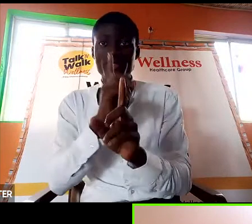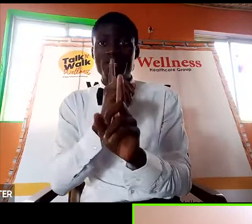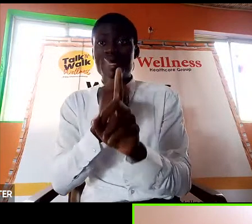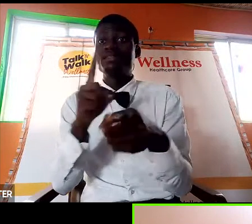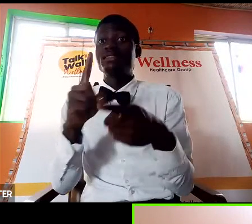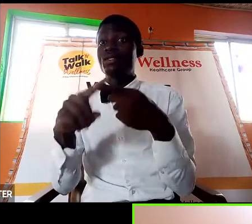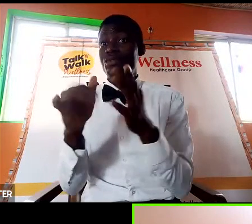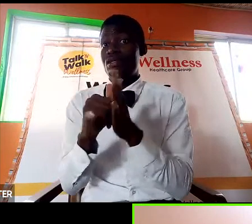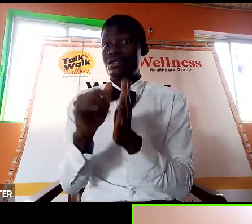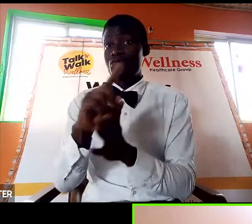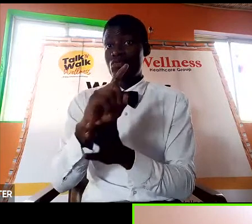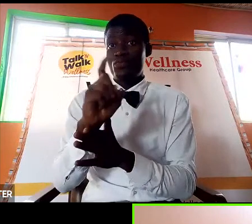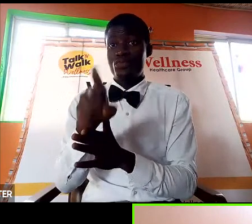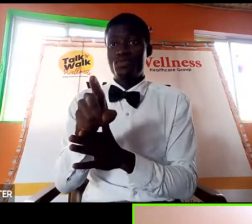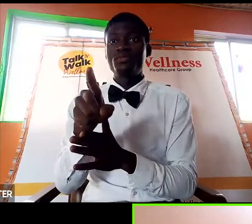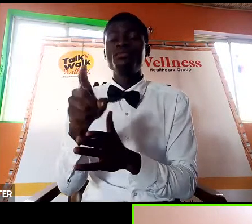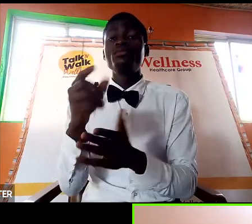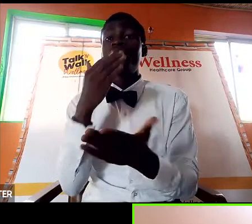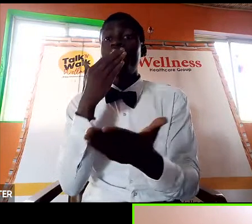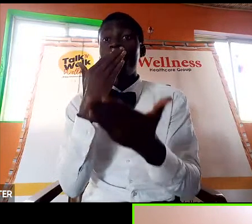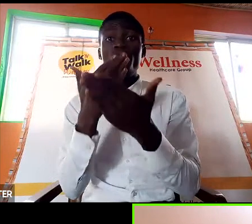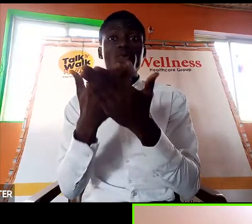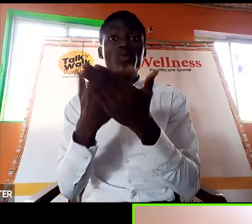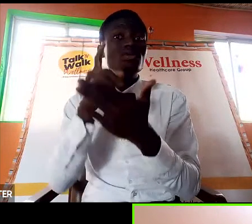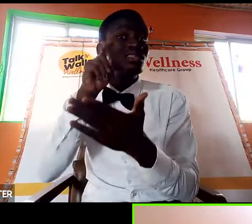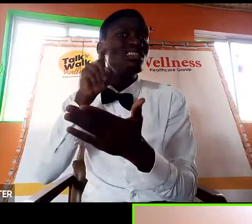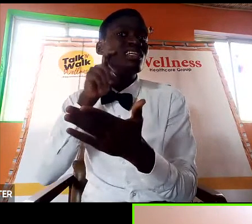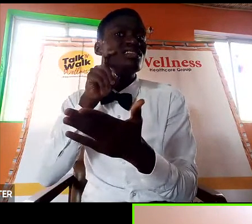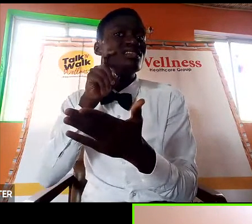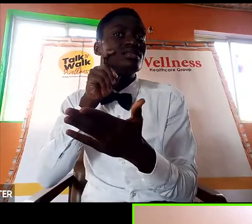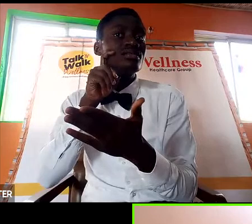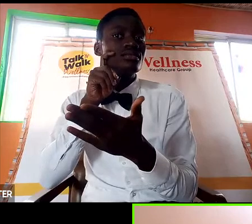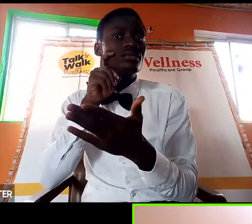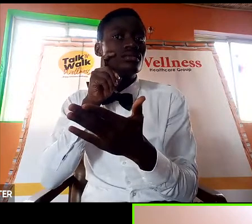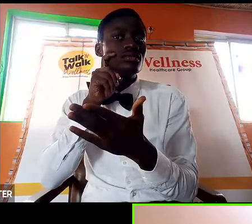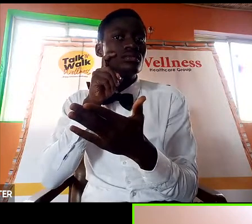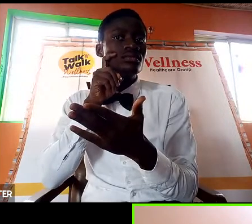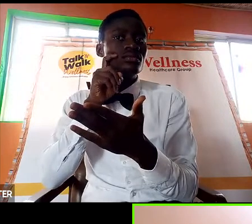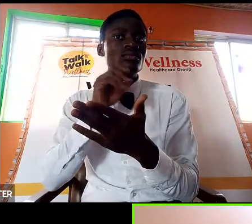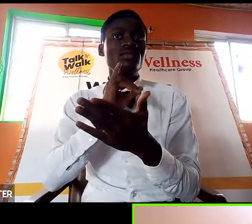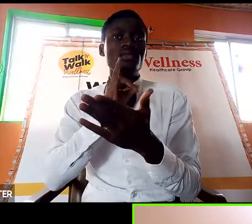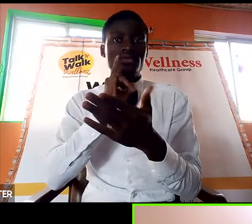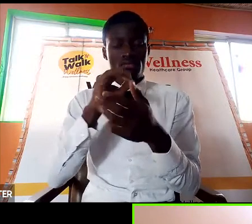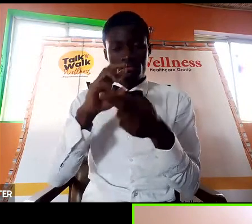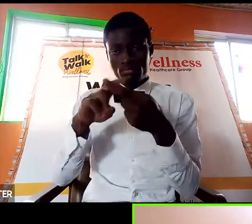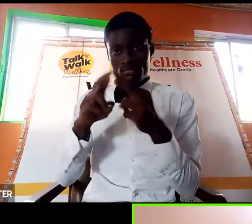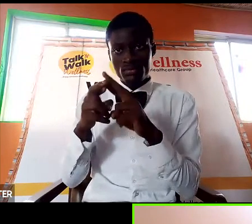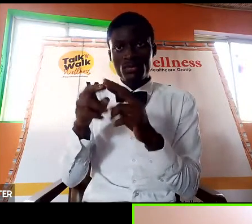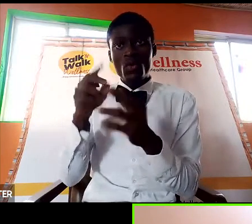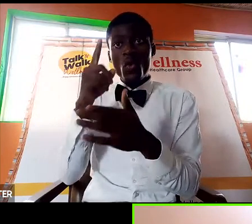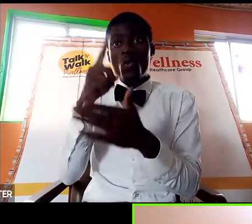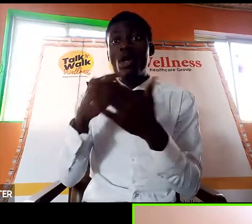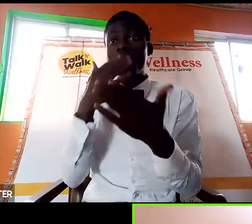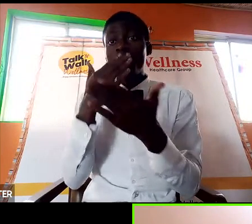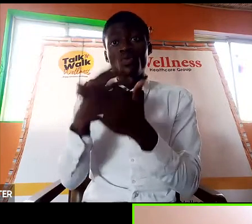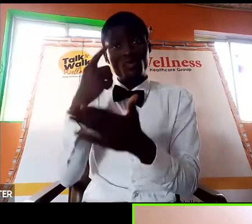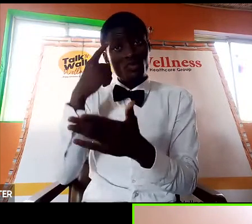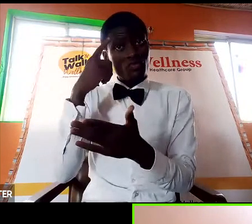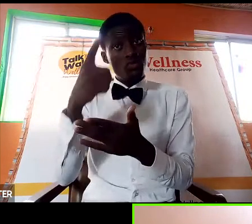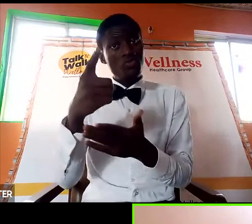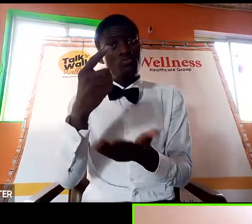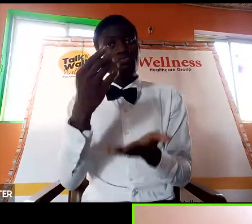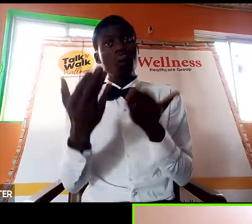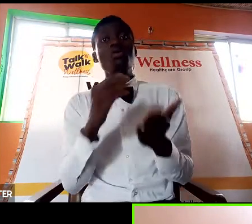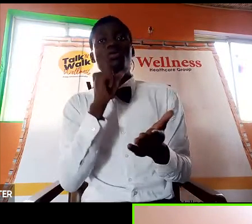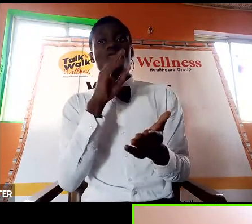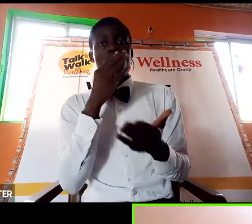A good sex is relative. So what is good for you might not be good for me.